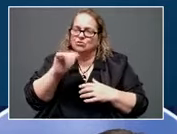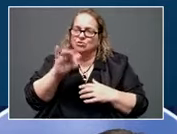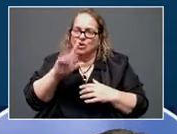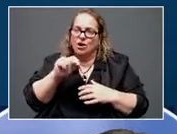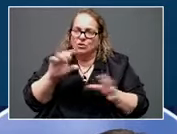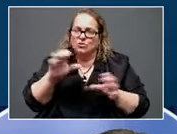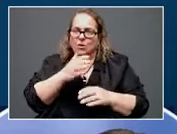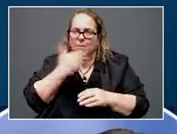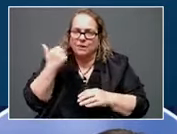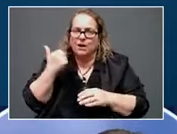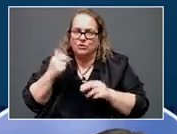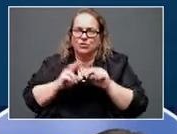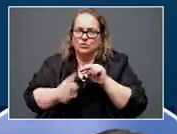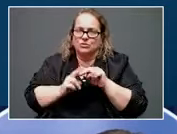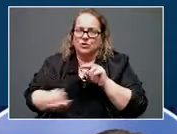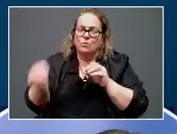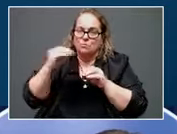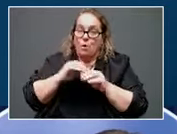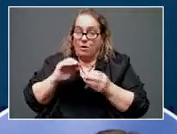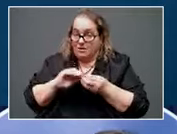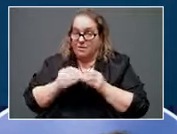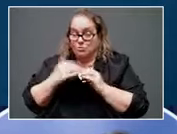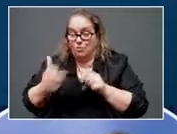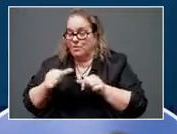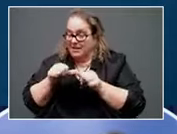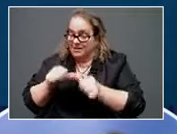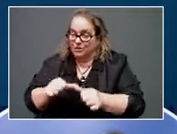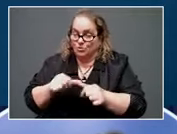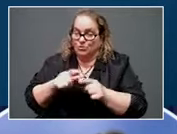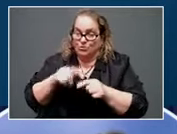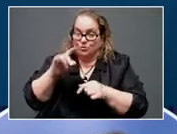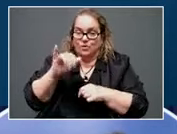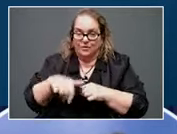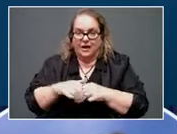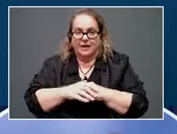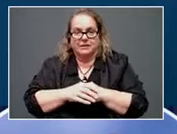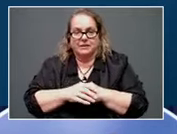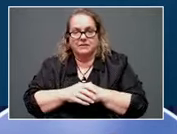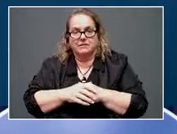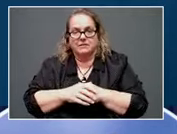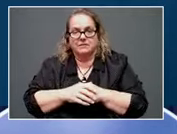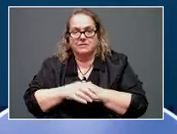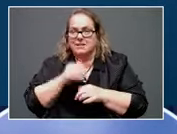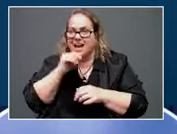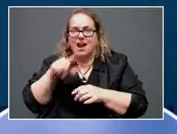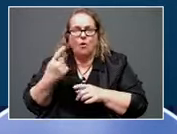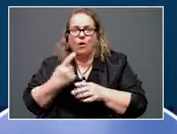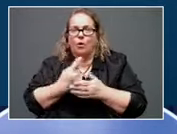decline, continuing into the next, not just weeks, but months.